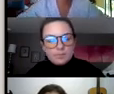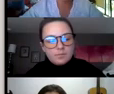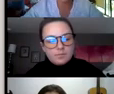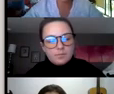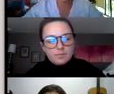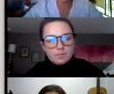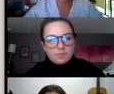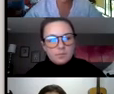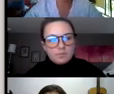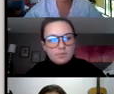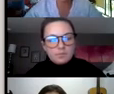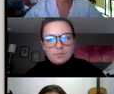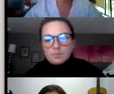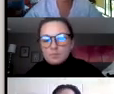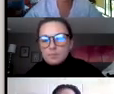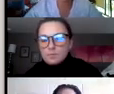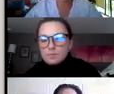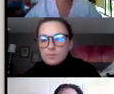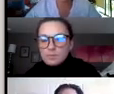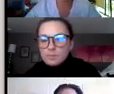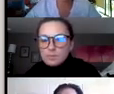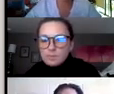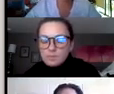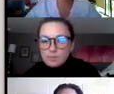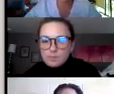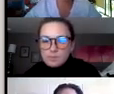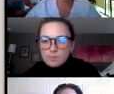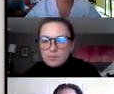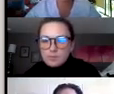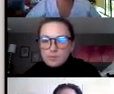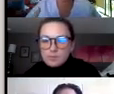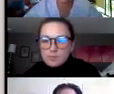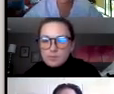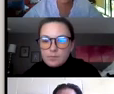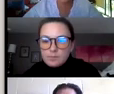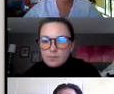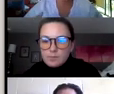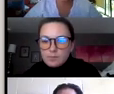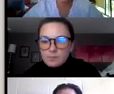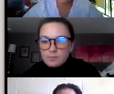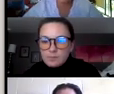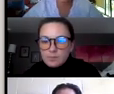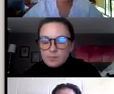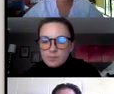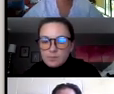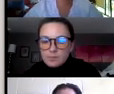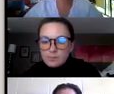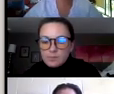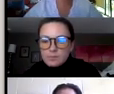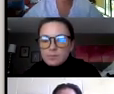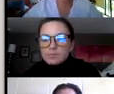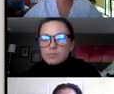to differentiate those two, basically native speakers are speakers of Spanish who were born in a Spanish-speaking